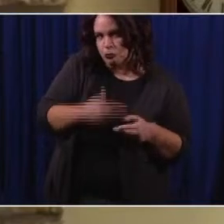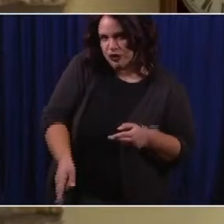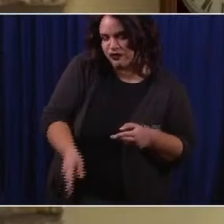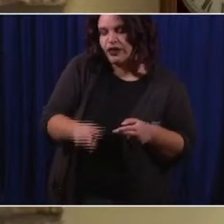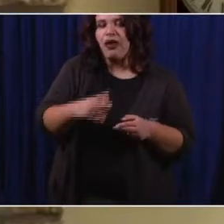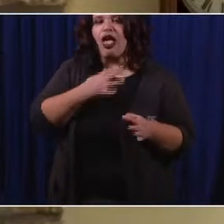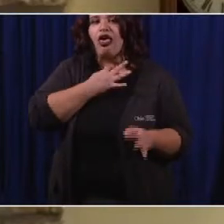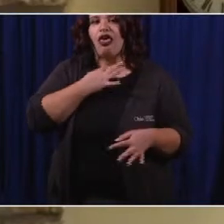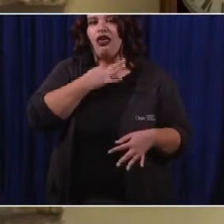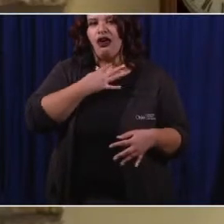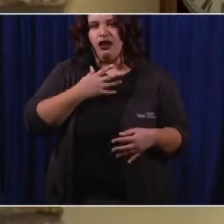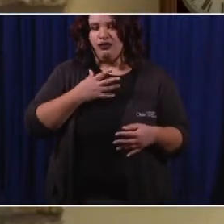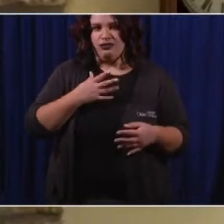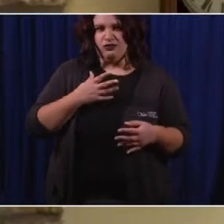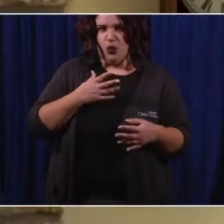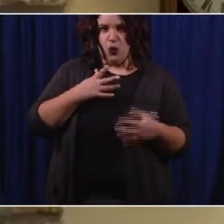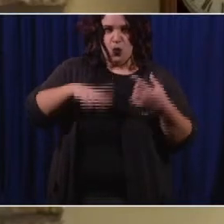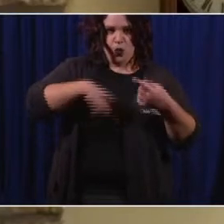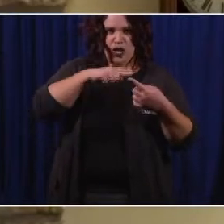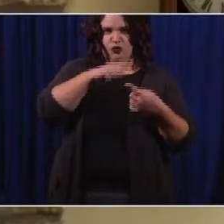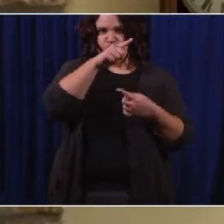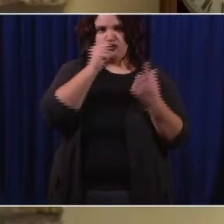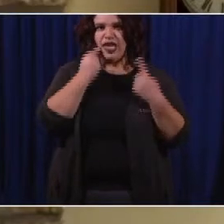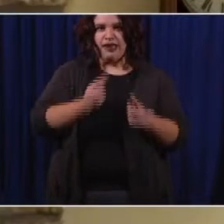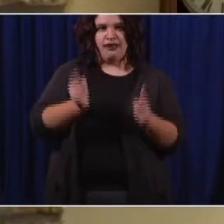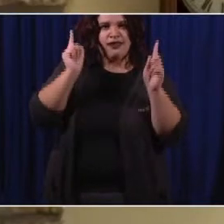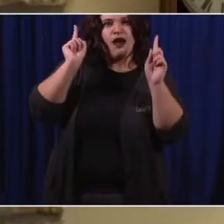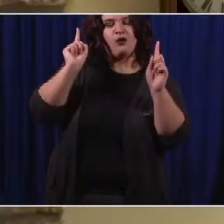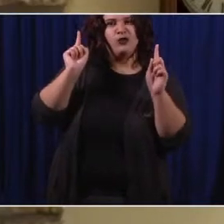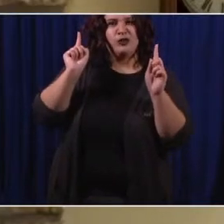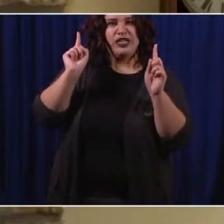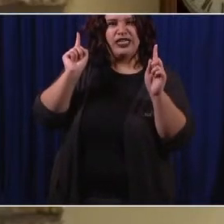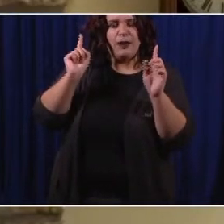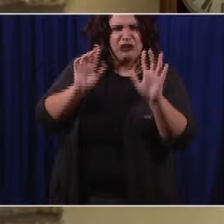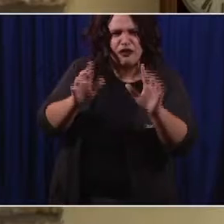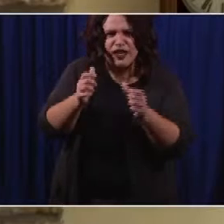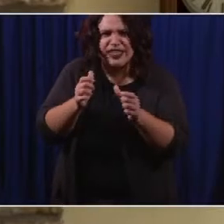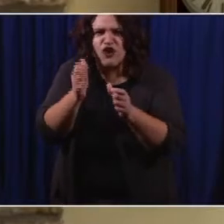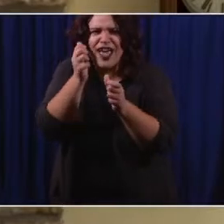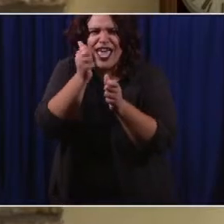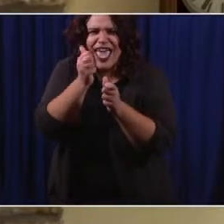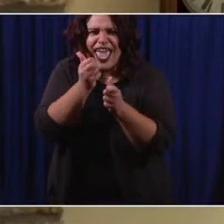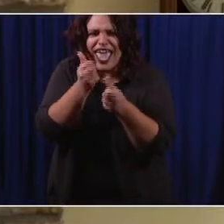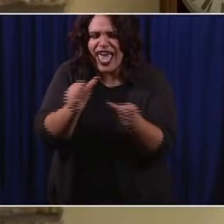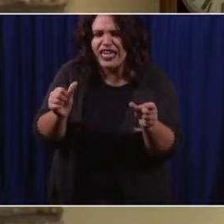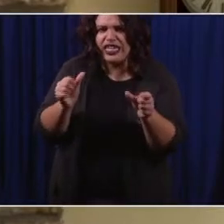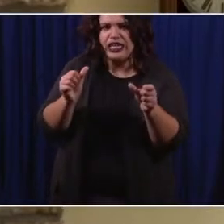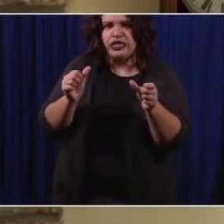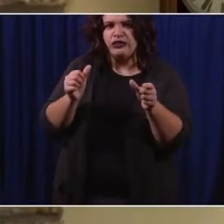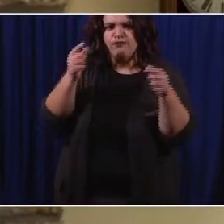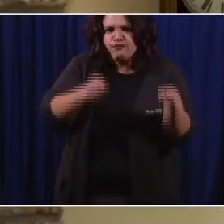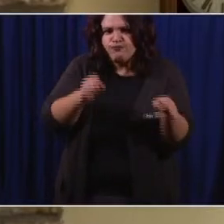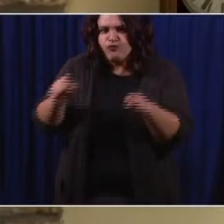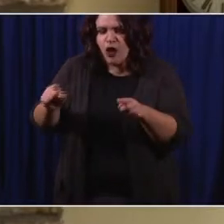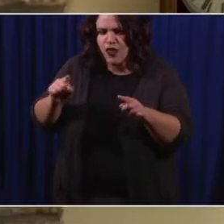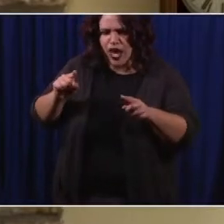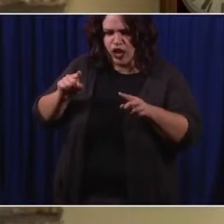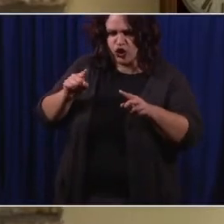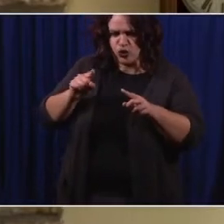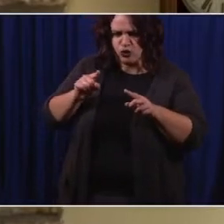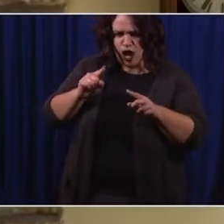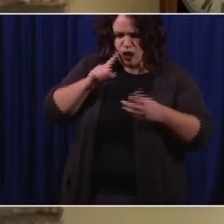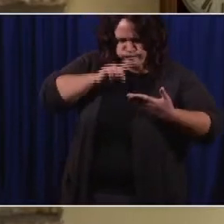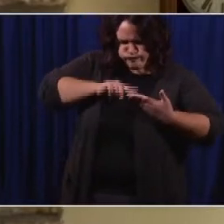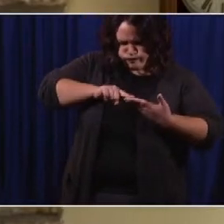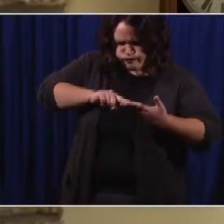at to make an announcement? Is there any indicators that you're looking at or specialists that